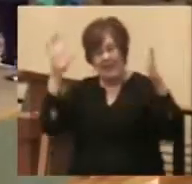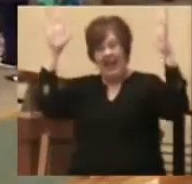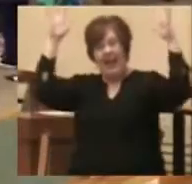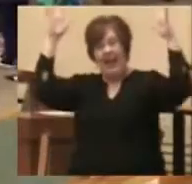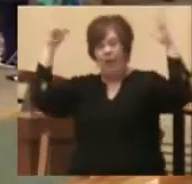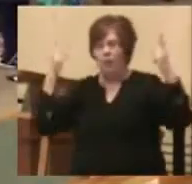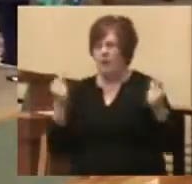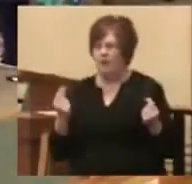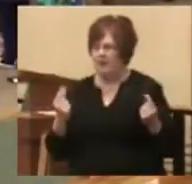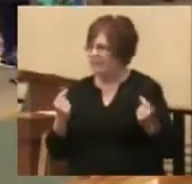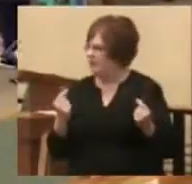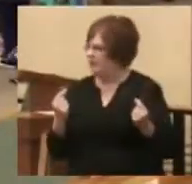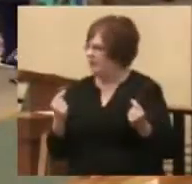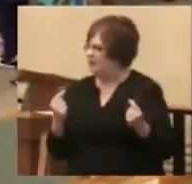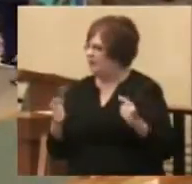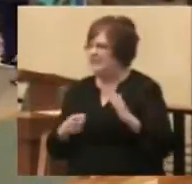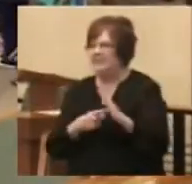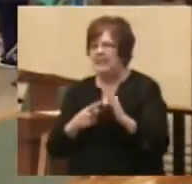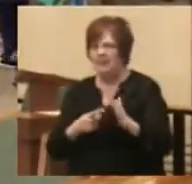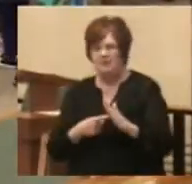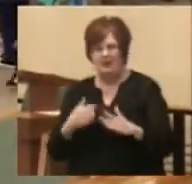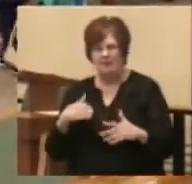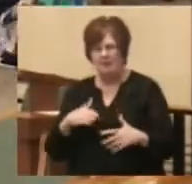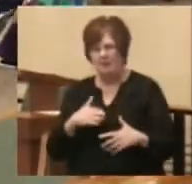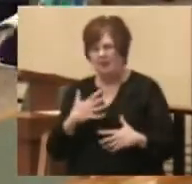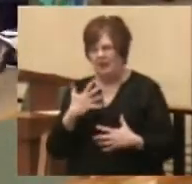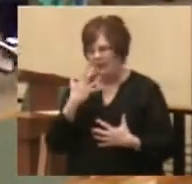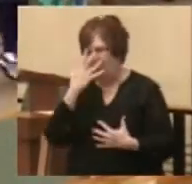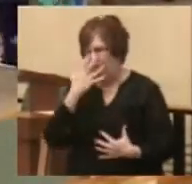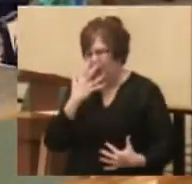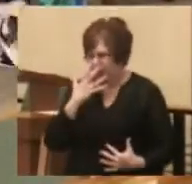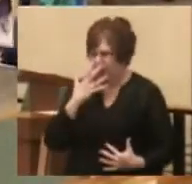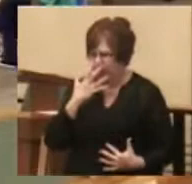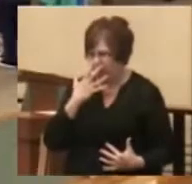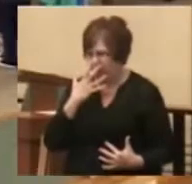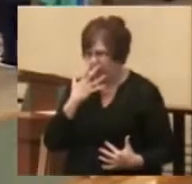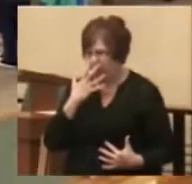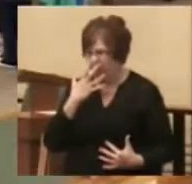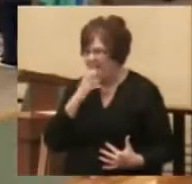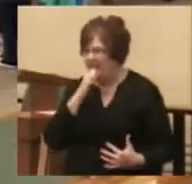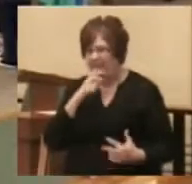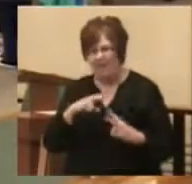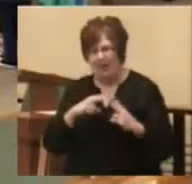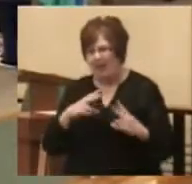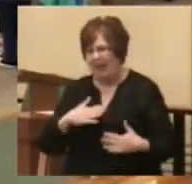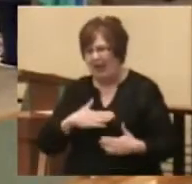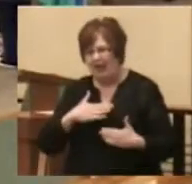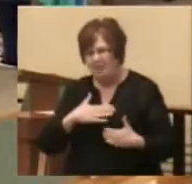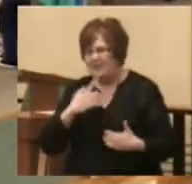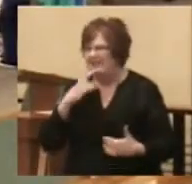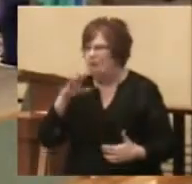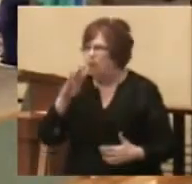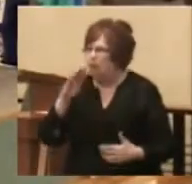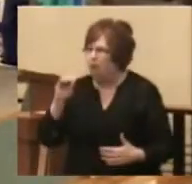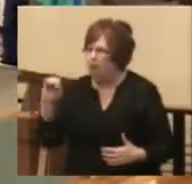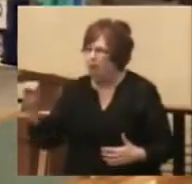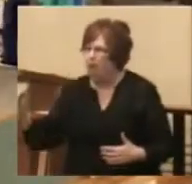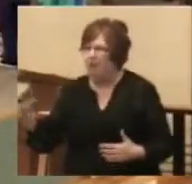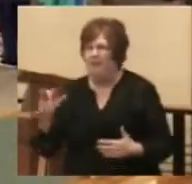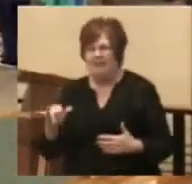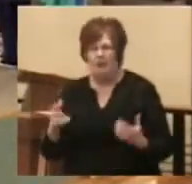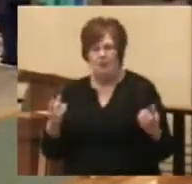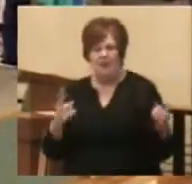do? We sometimes boo, or we aren't very happy. And that's exactly